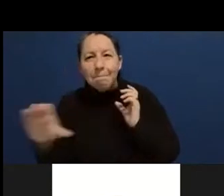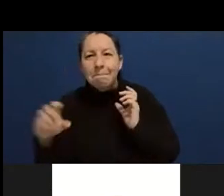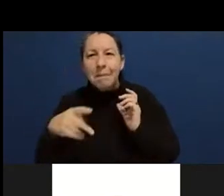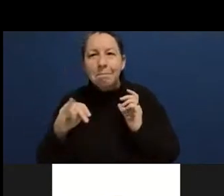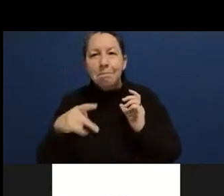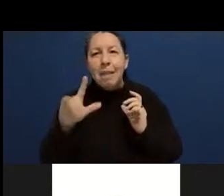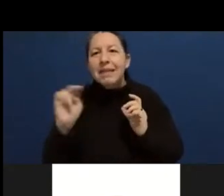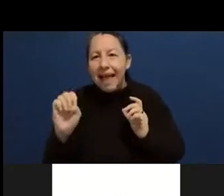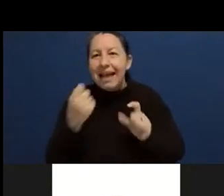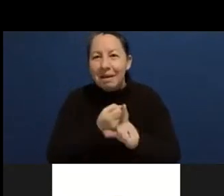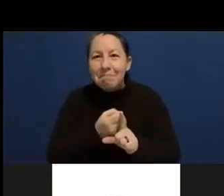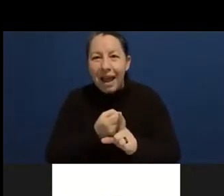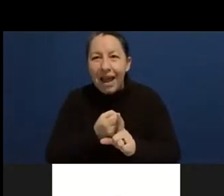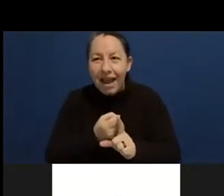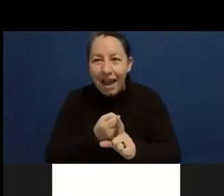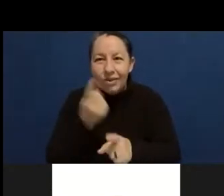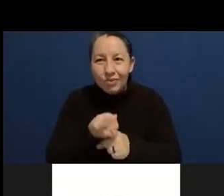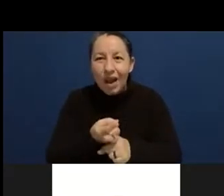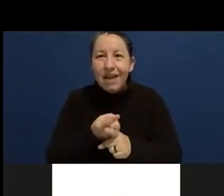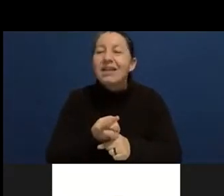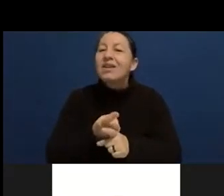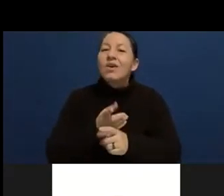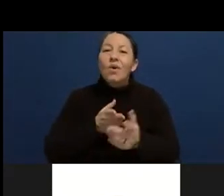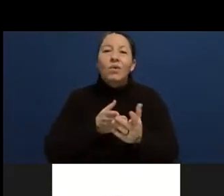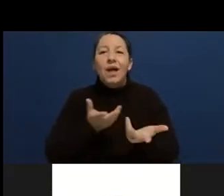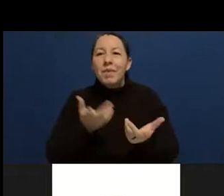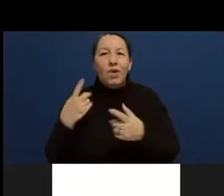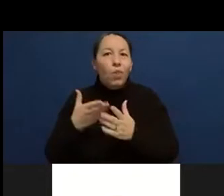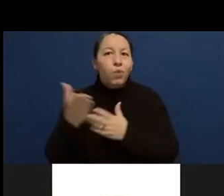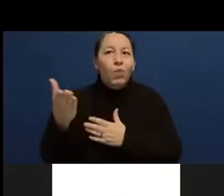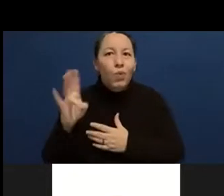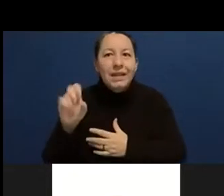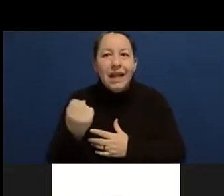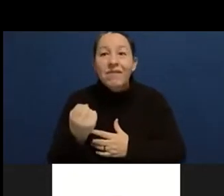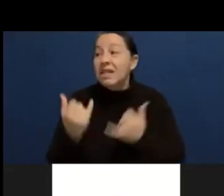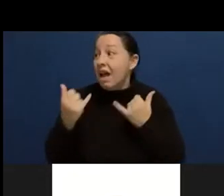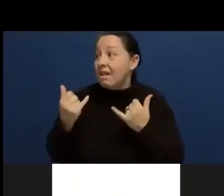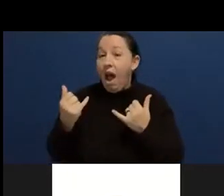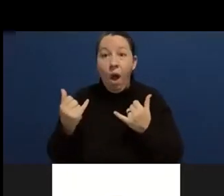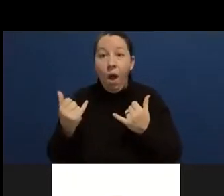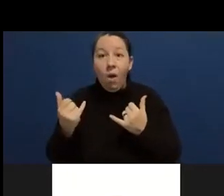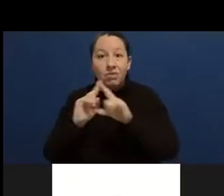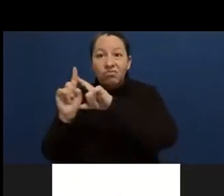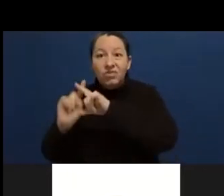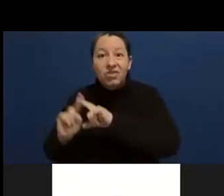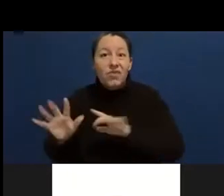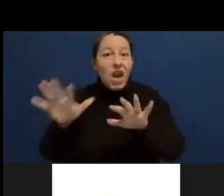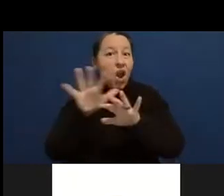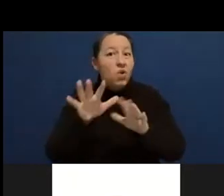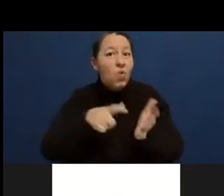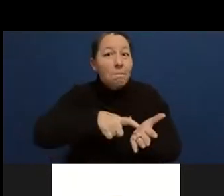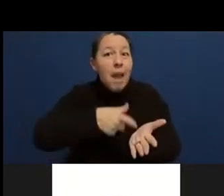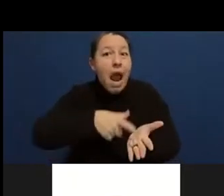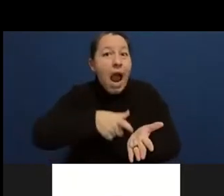up to the 70s. And now we see it in different areas through mining